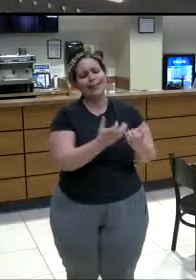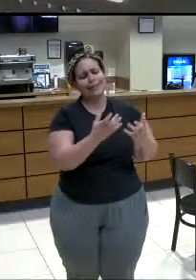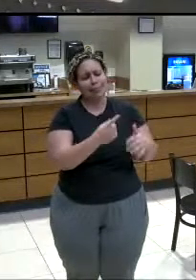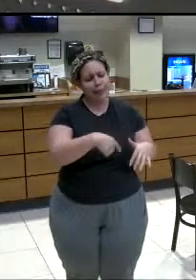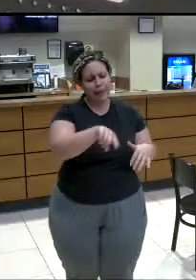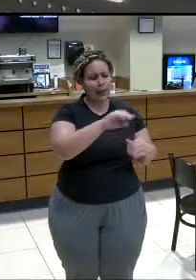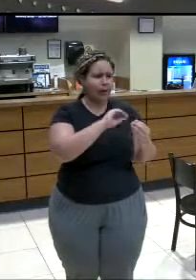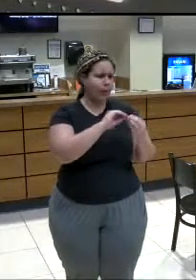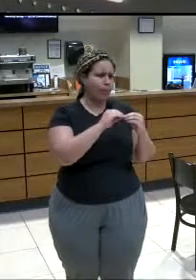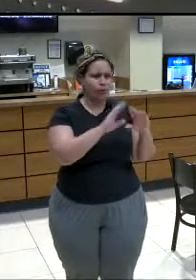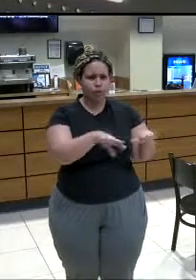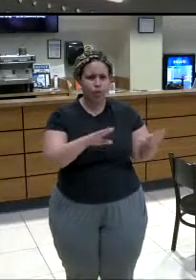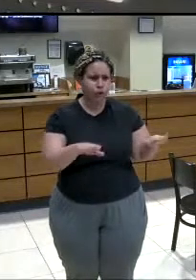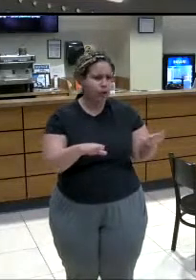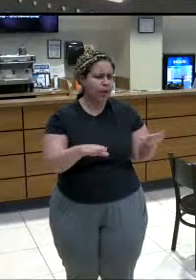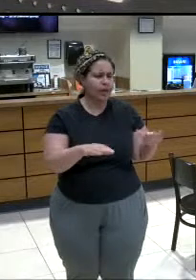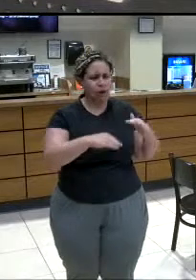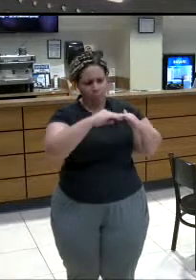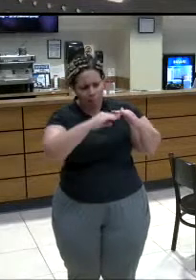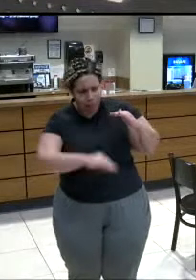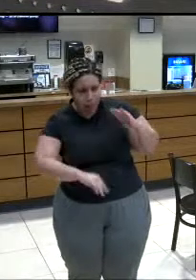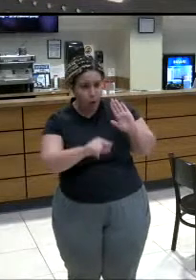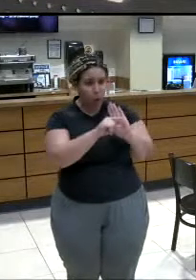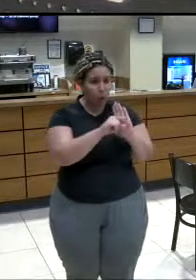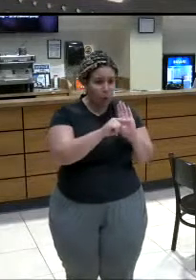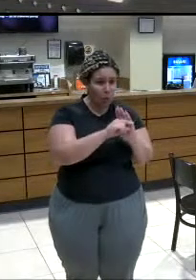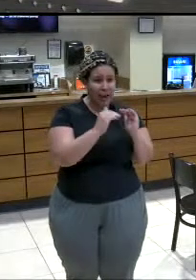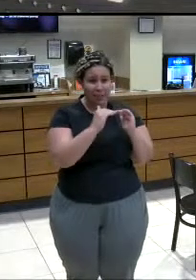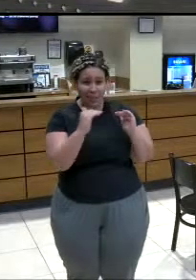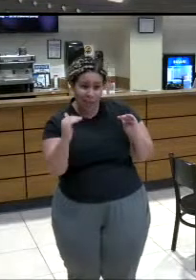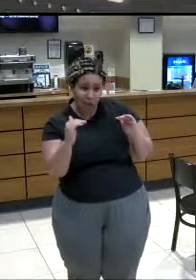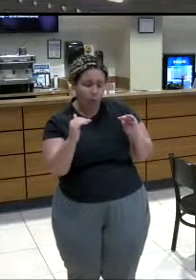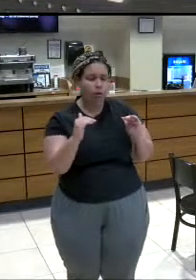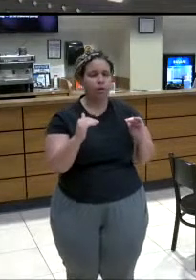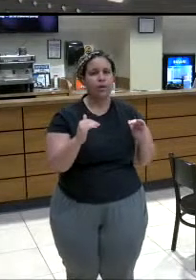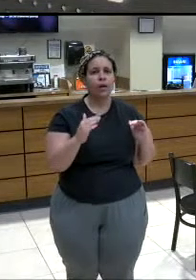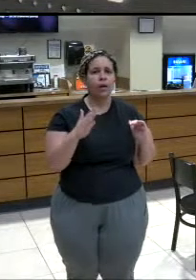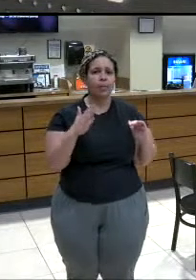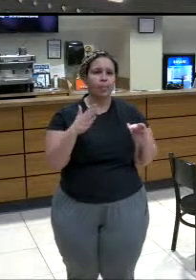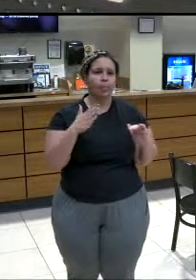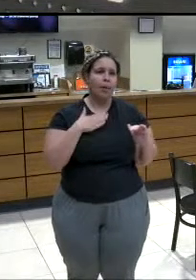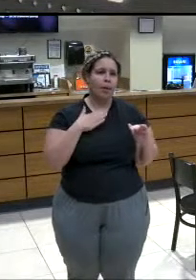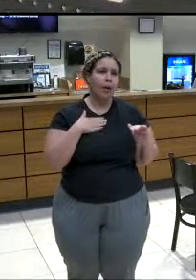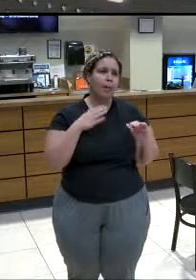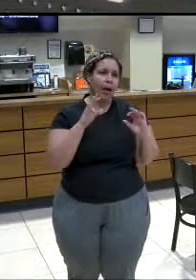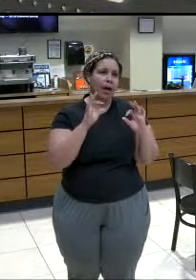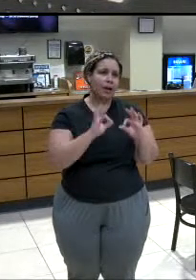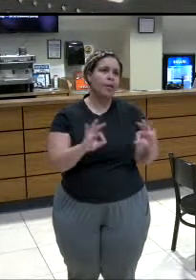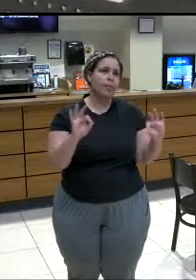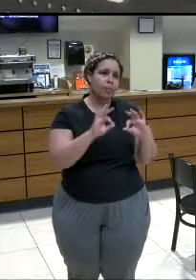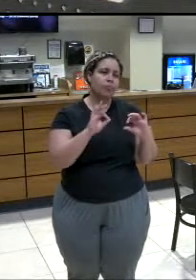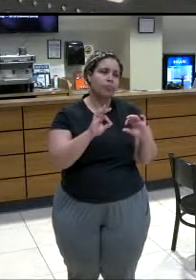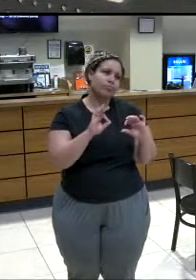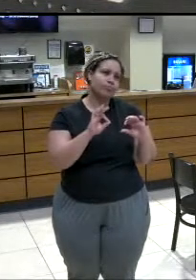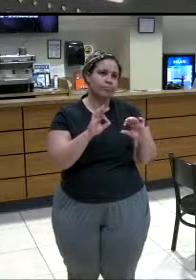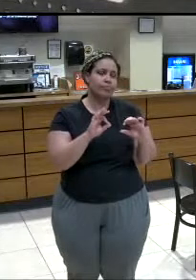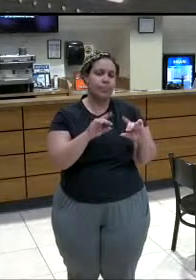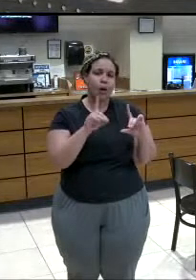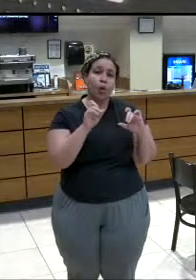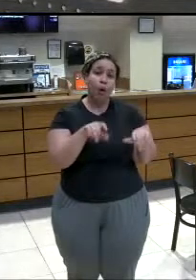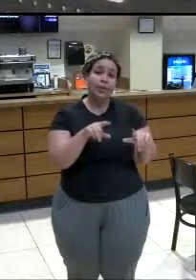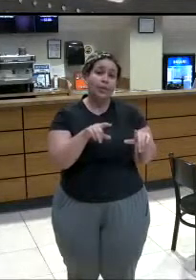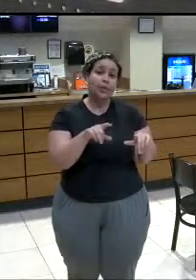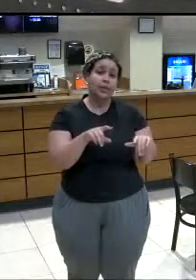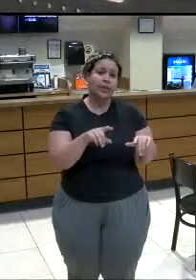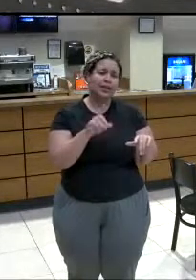reading below grade level. I guess my bigger question is, is that really reflective